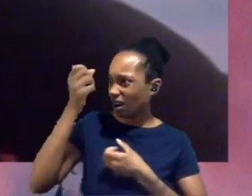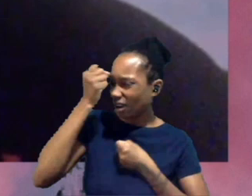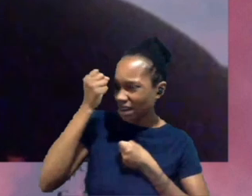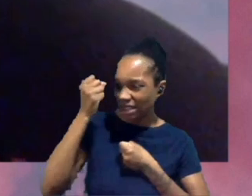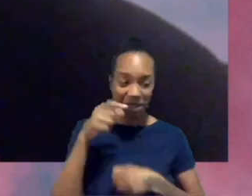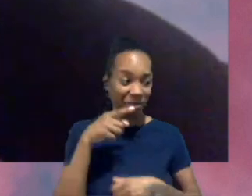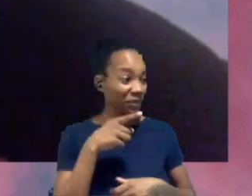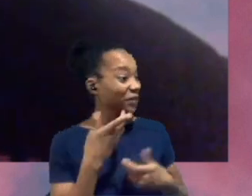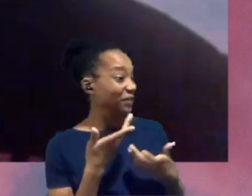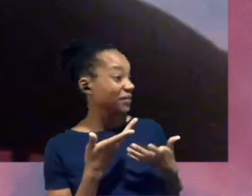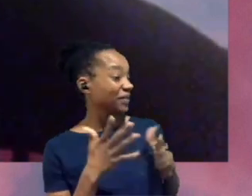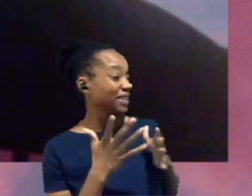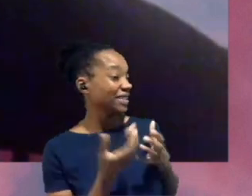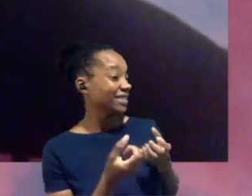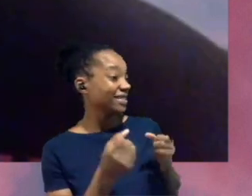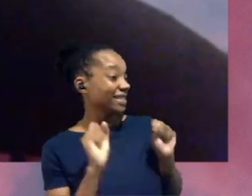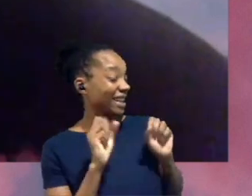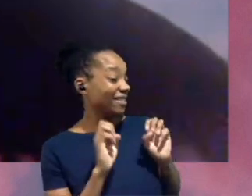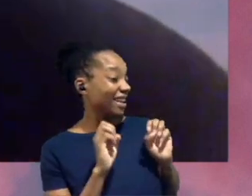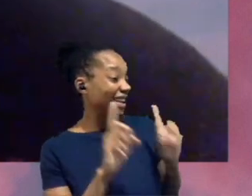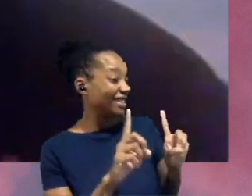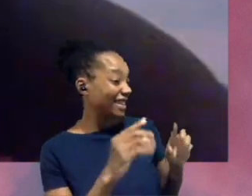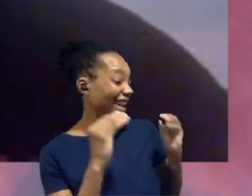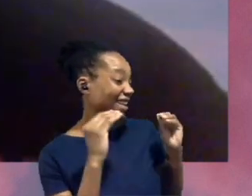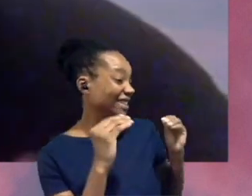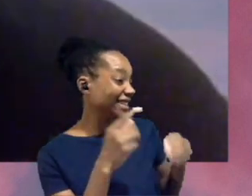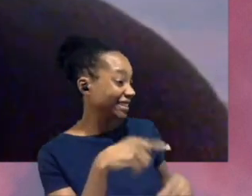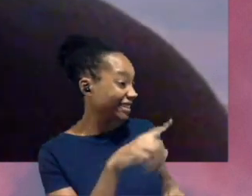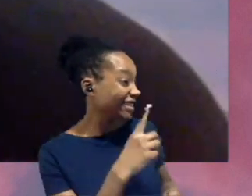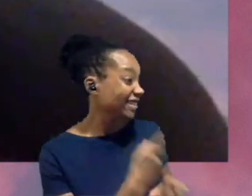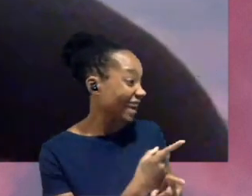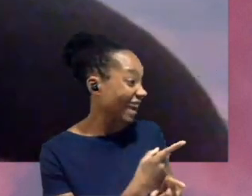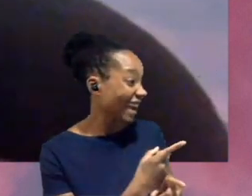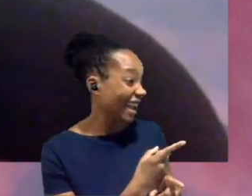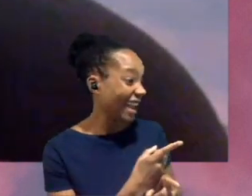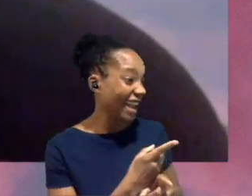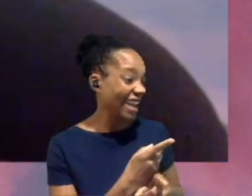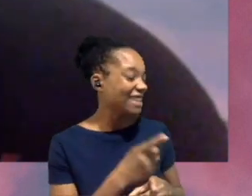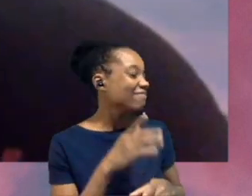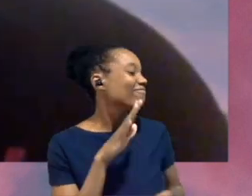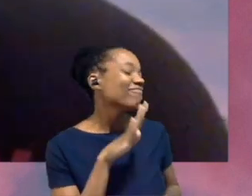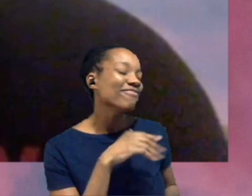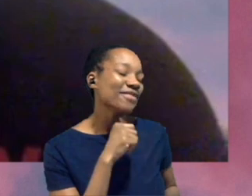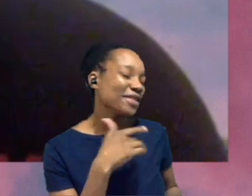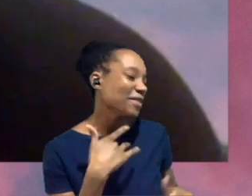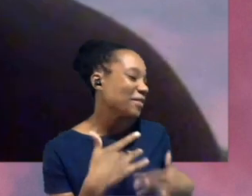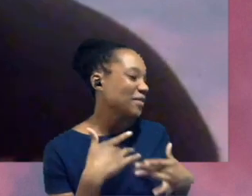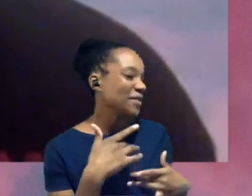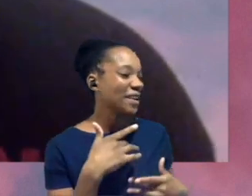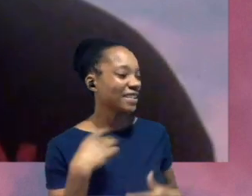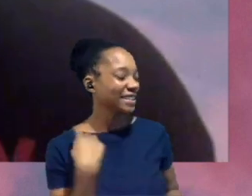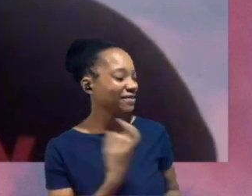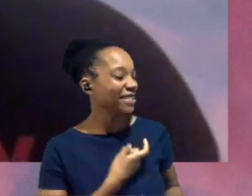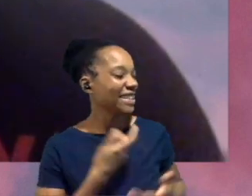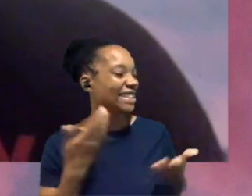know that. Don't worry, little heathen. Spain is here to show you the light of